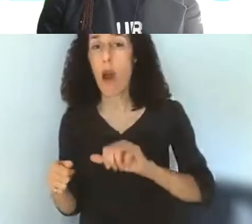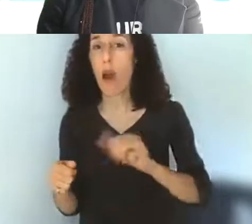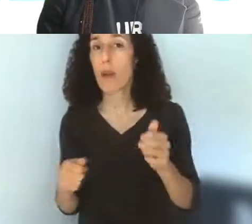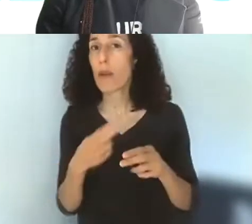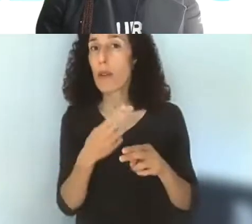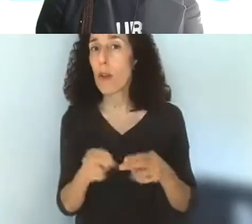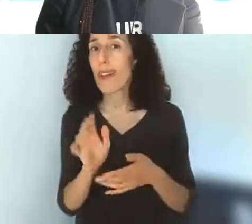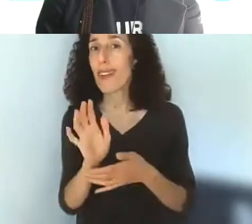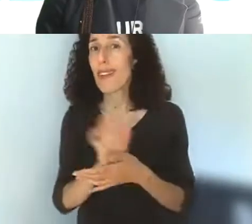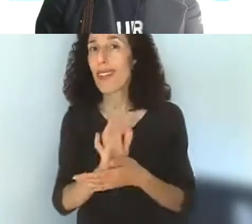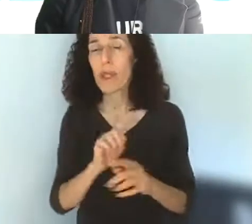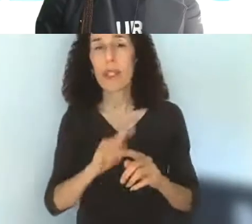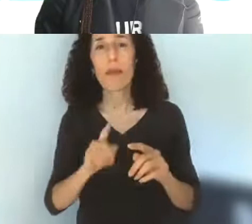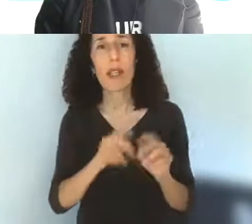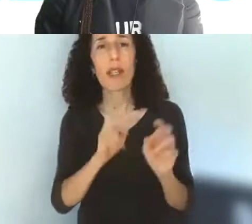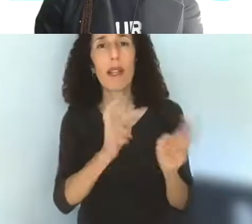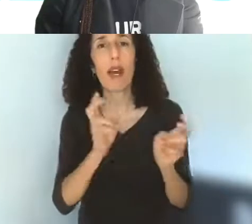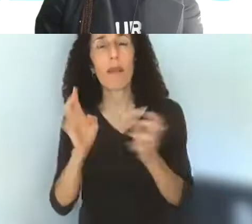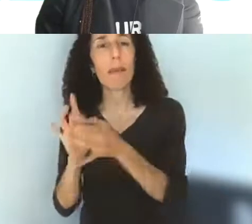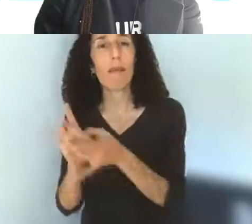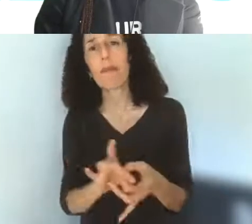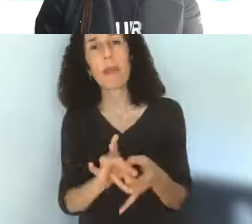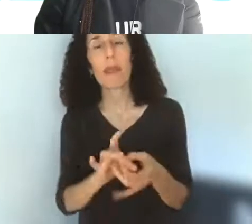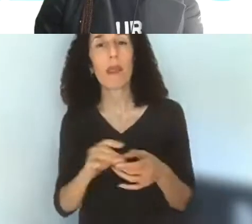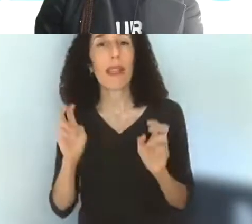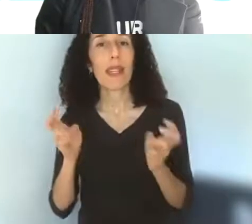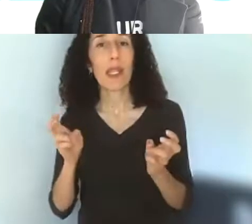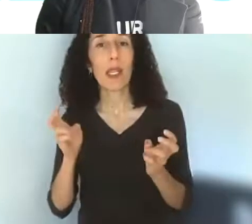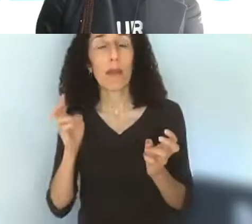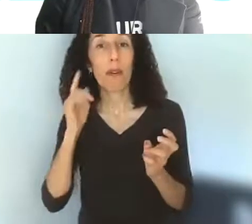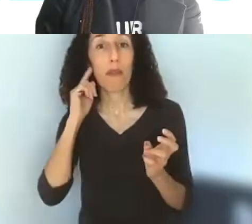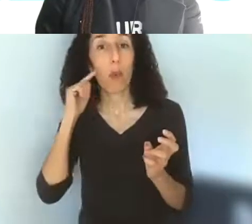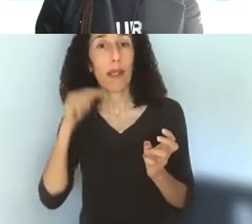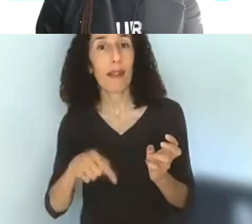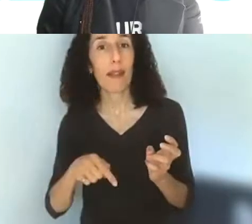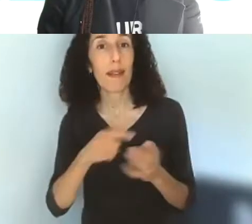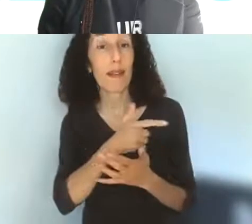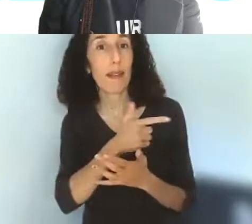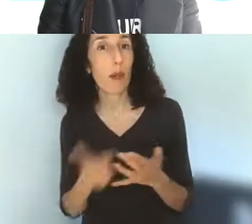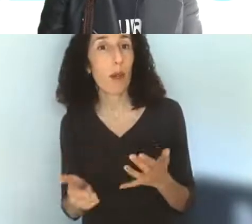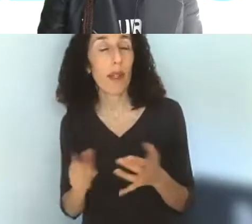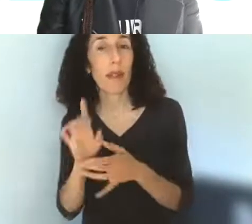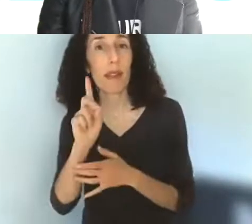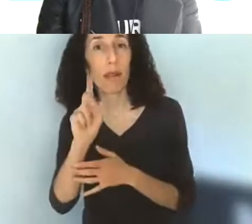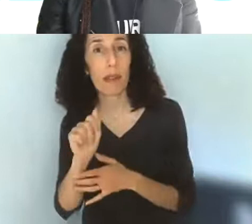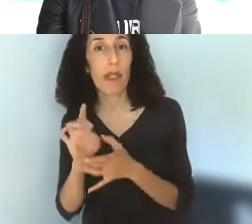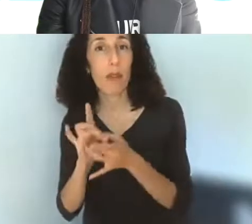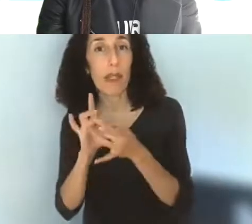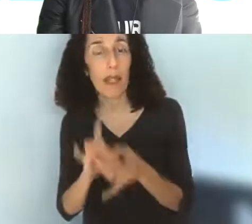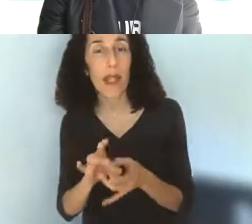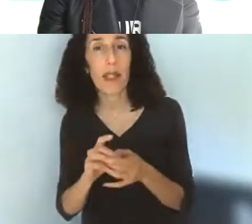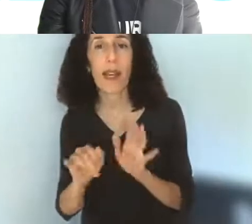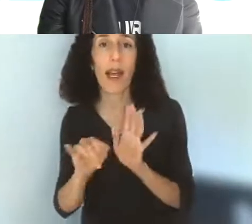on a range of topics related to our theme for this series of events of